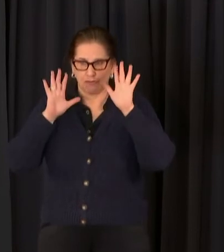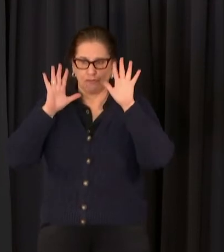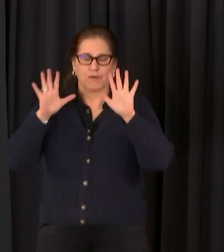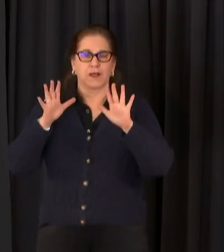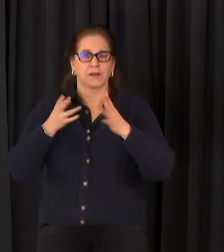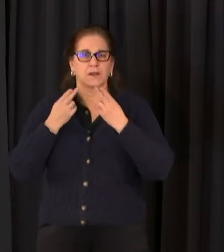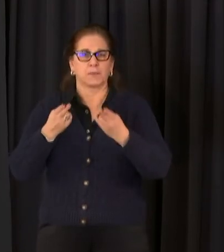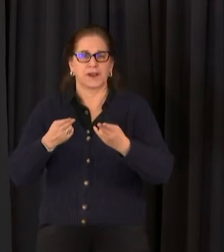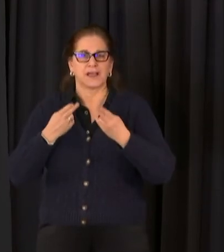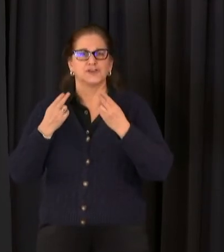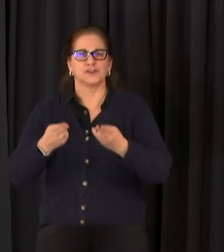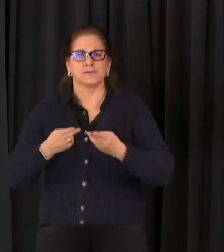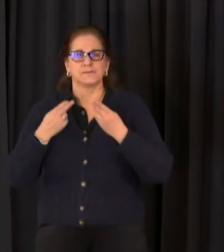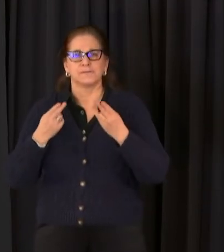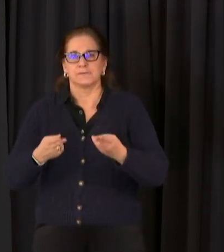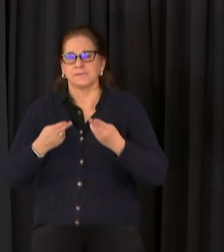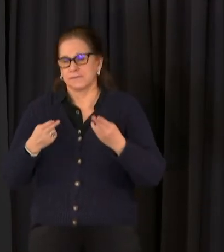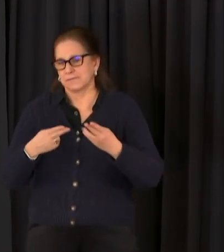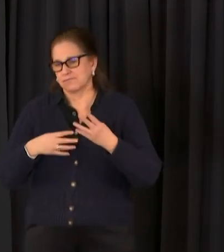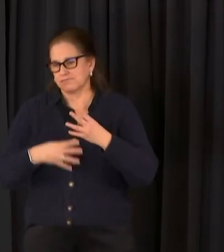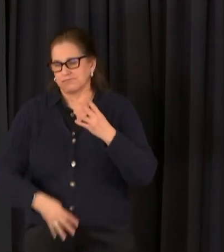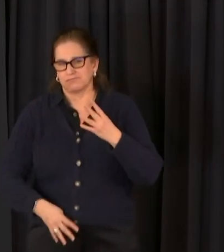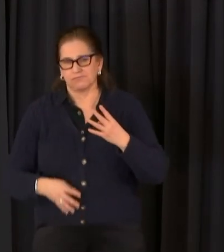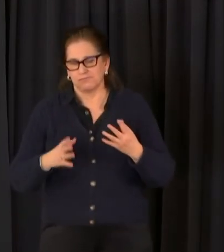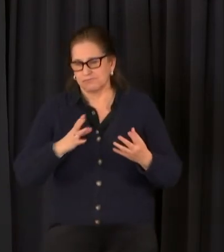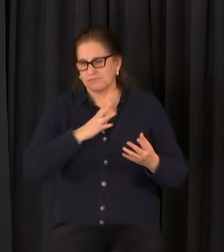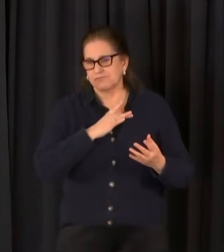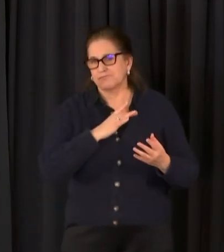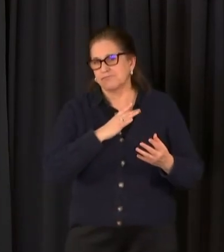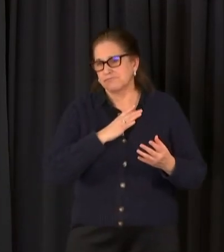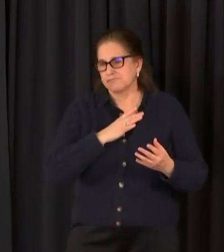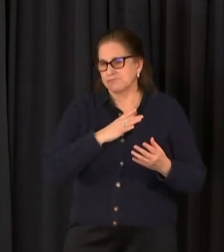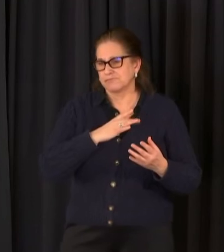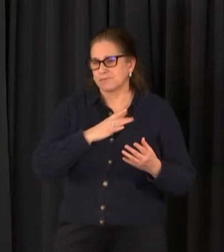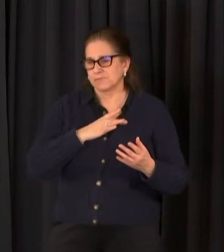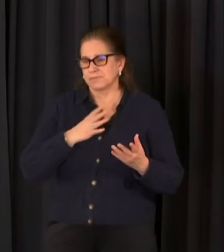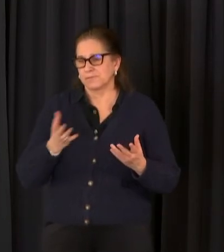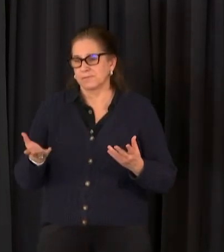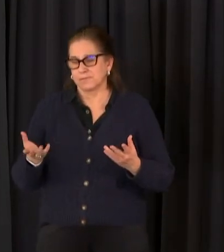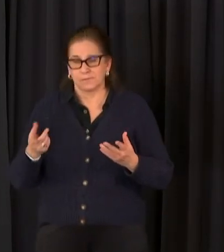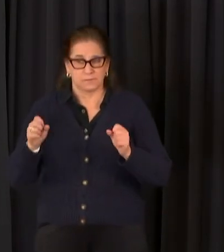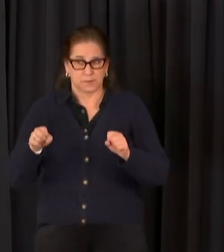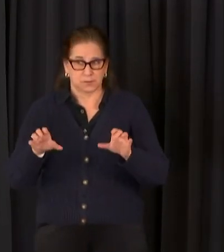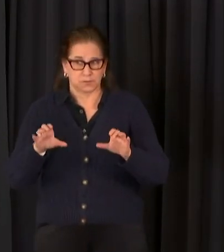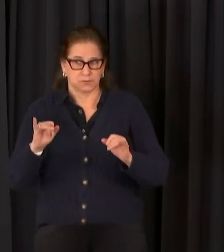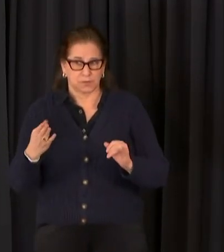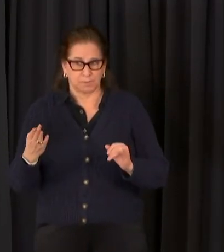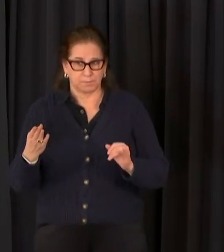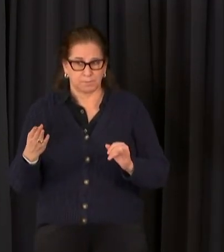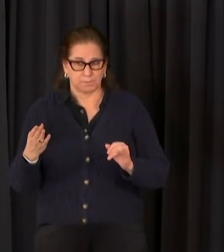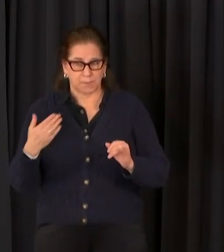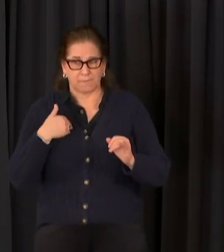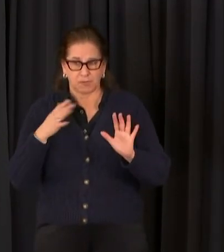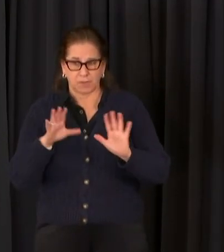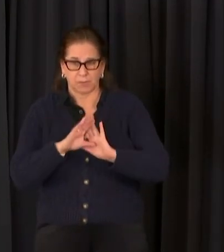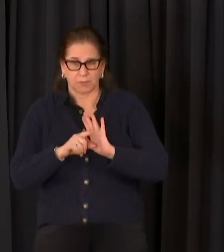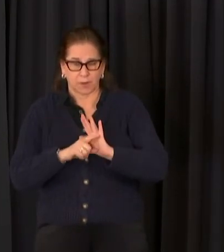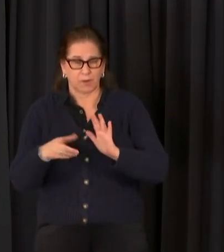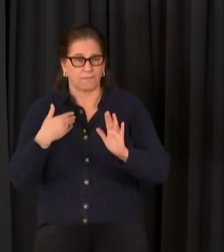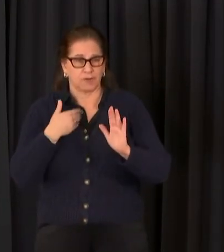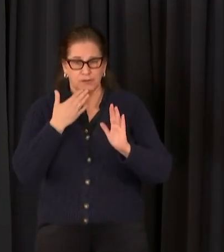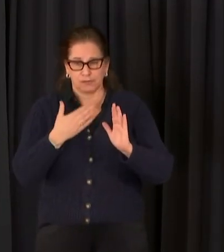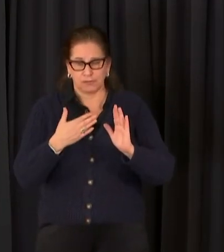look at a person's experiences, what their vision is, and their ability to do the job and represent the district well.